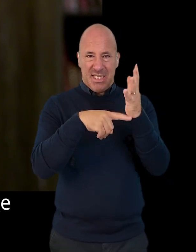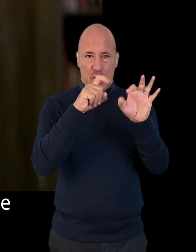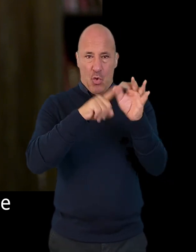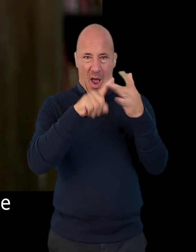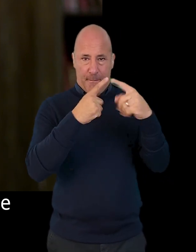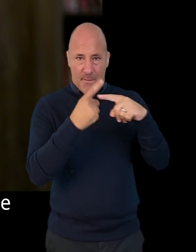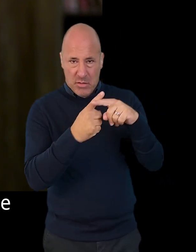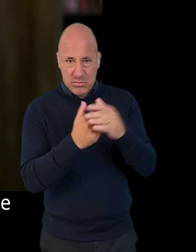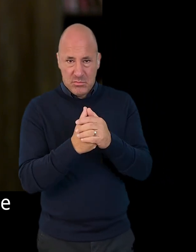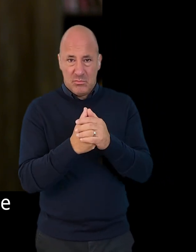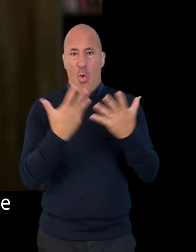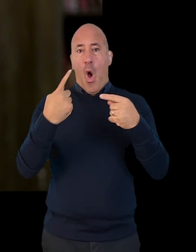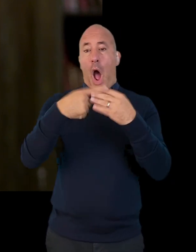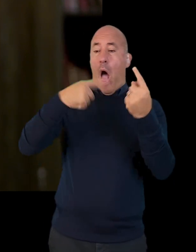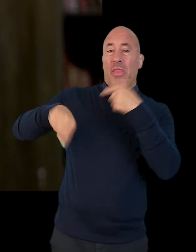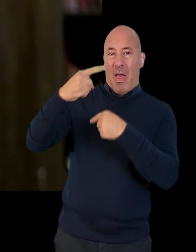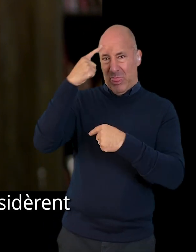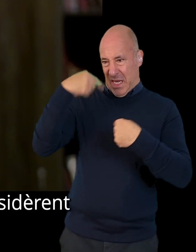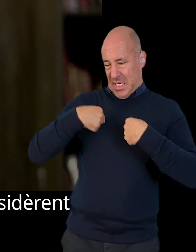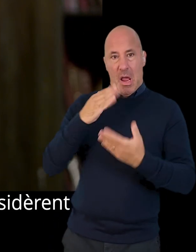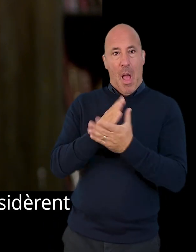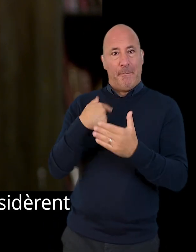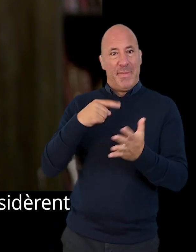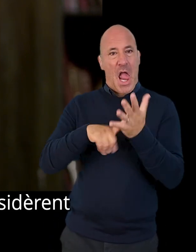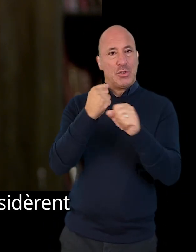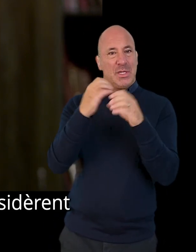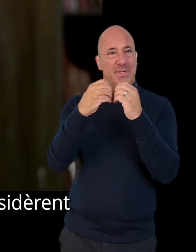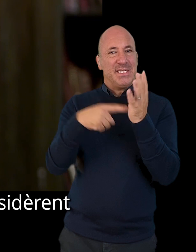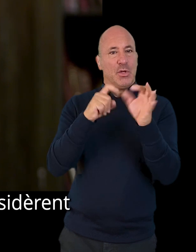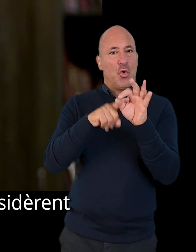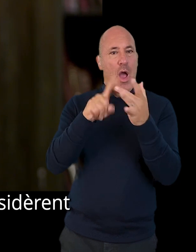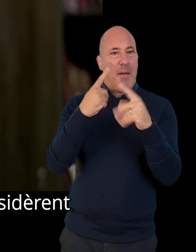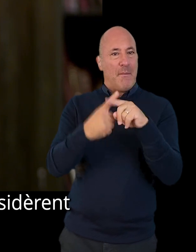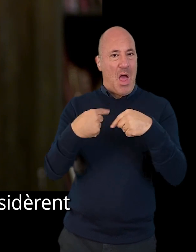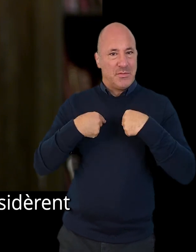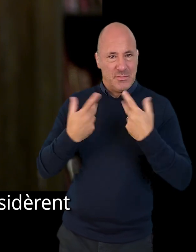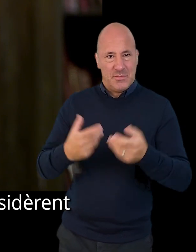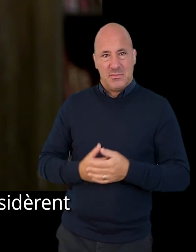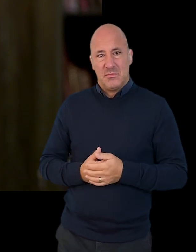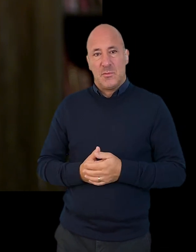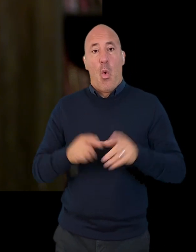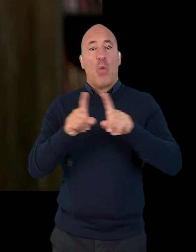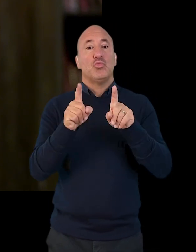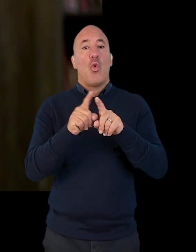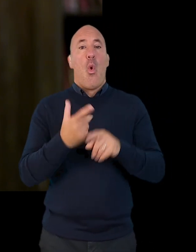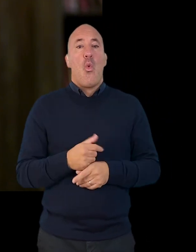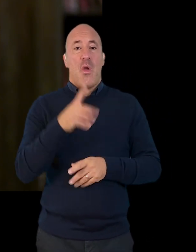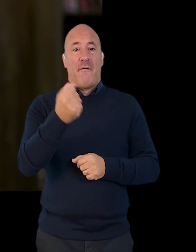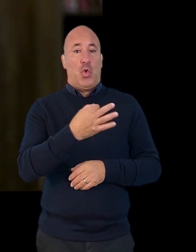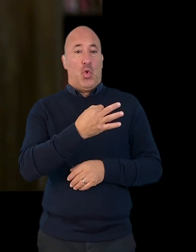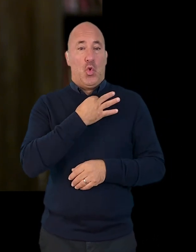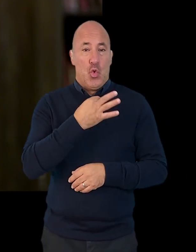are LGBTQI+, or that other people think you're LGBTQI+, that you're going to